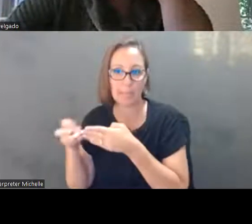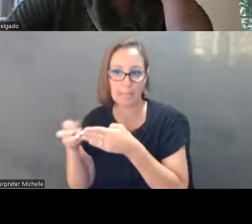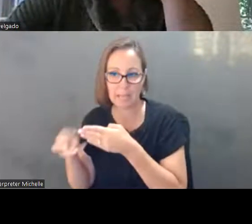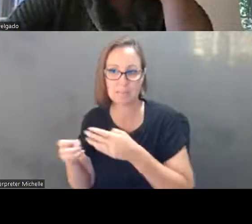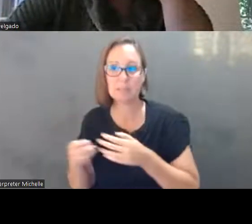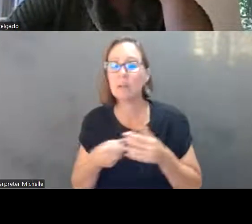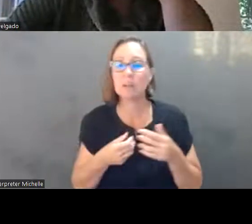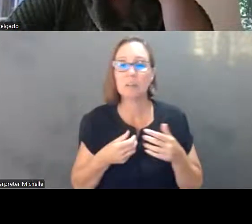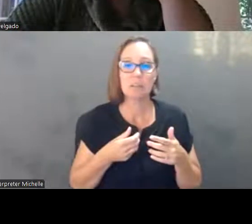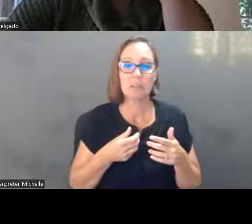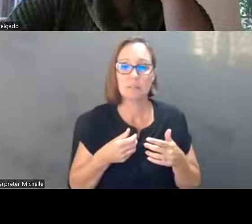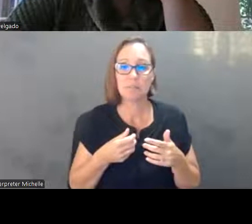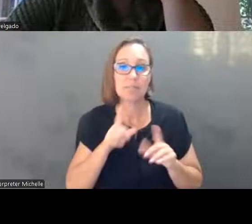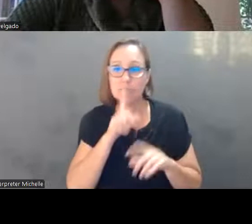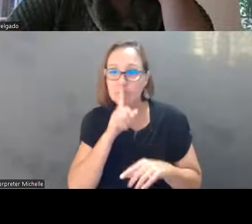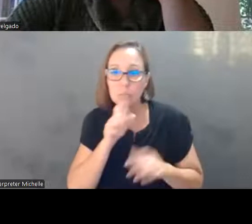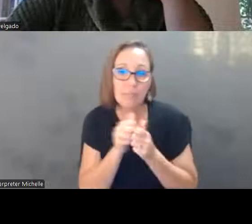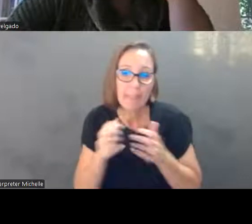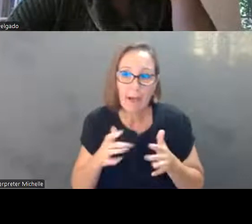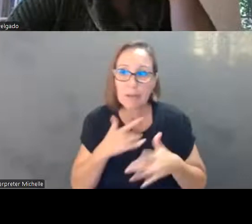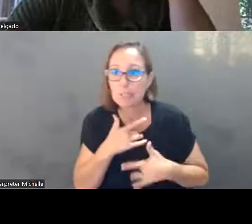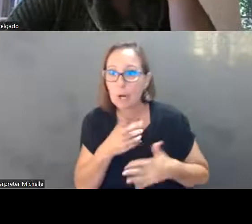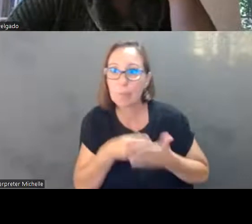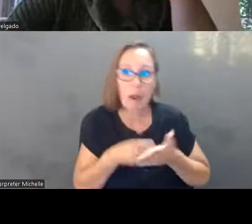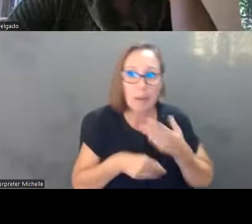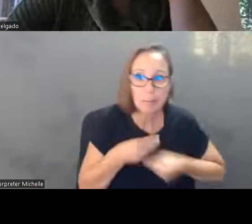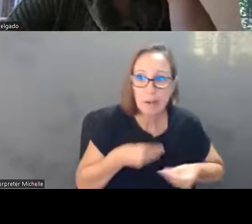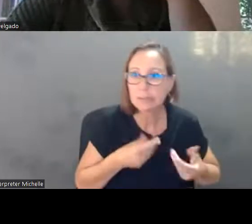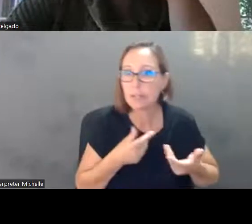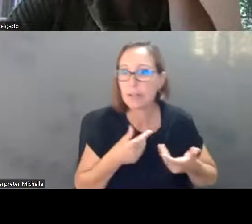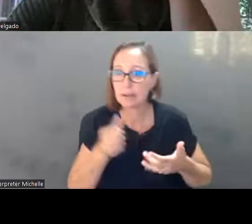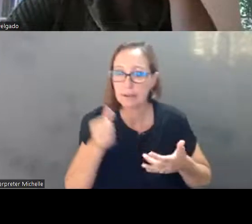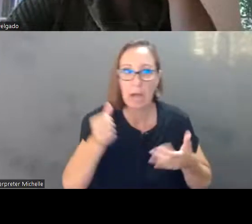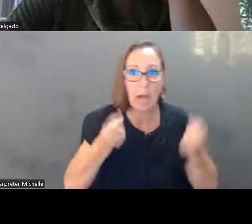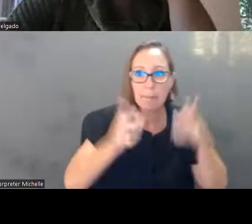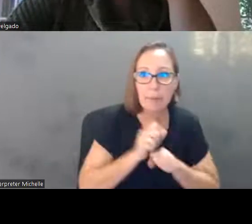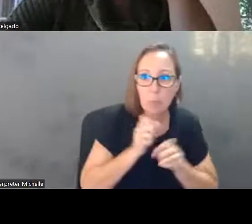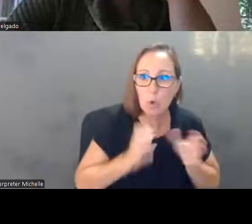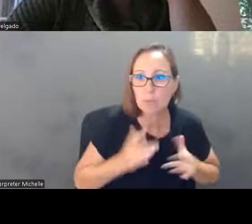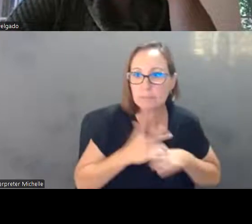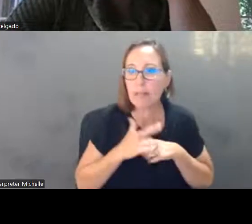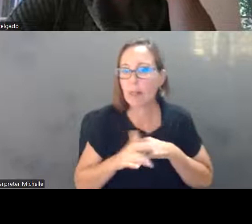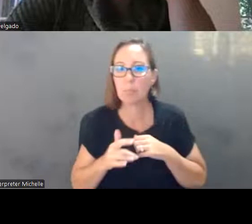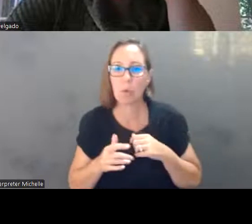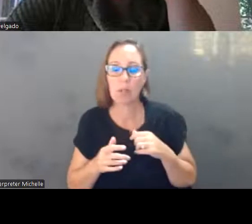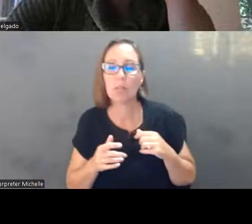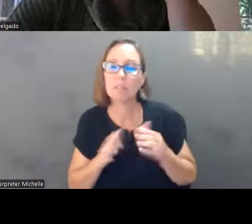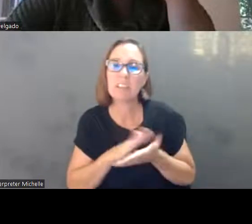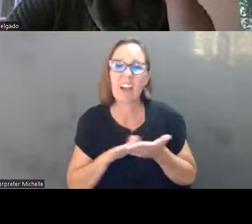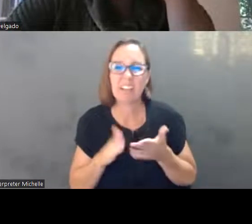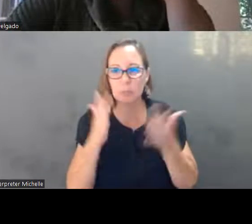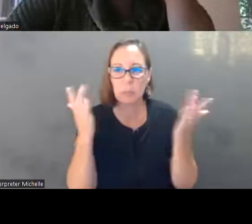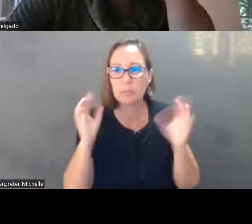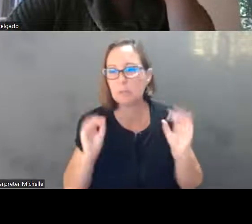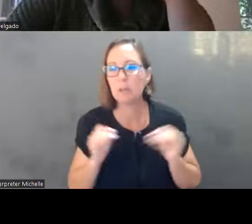about, the budget and whatnot, and man hours and so forth. In terms of